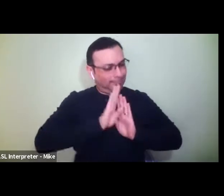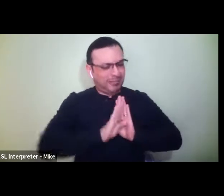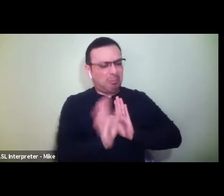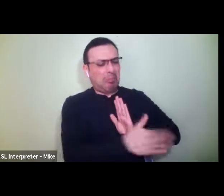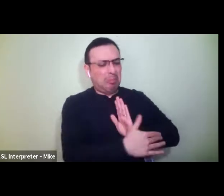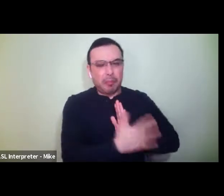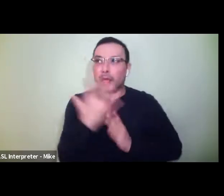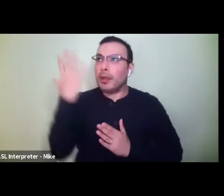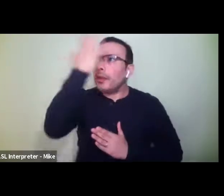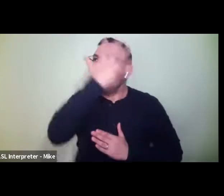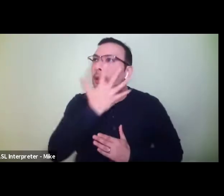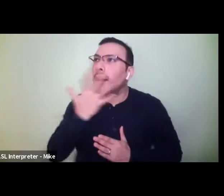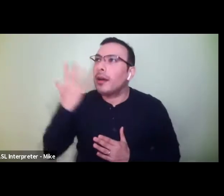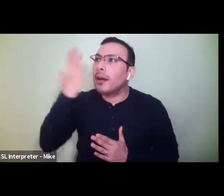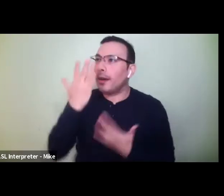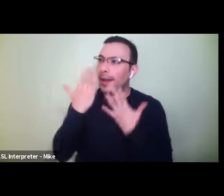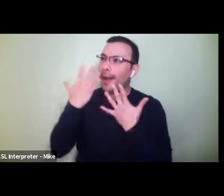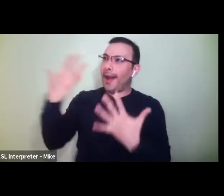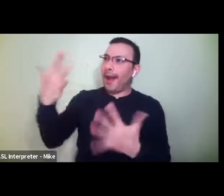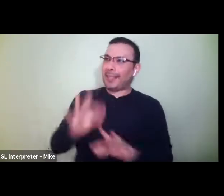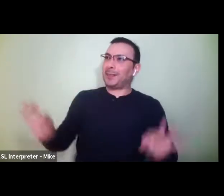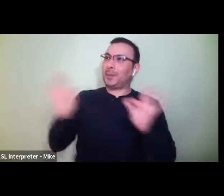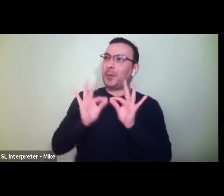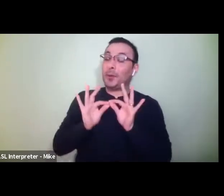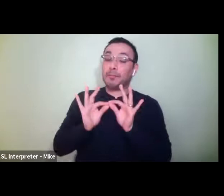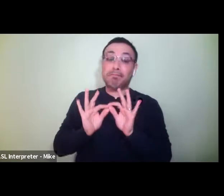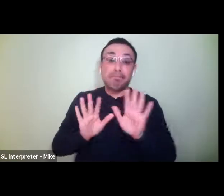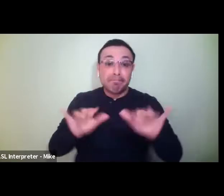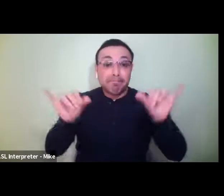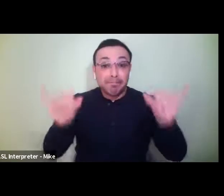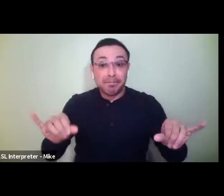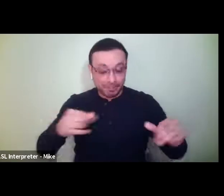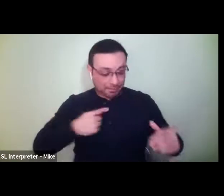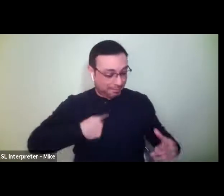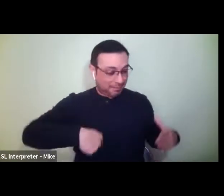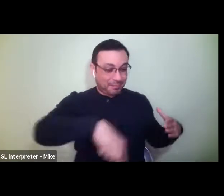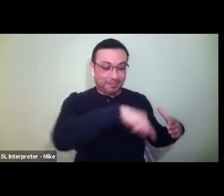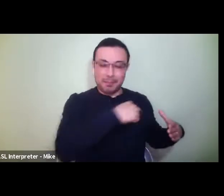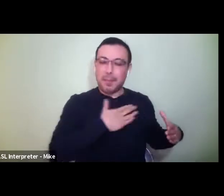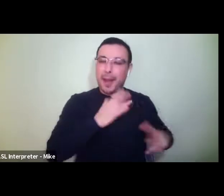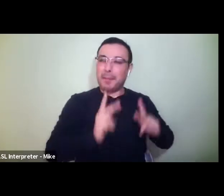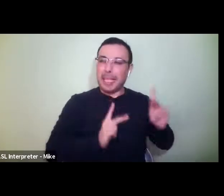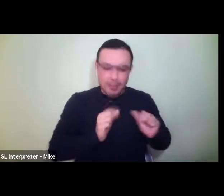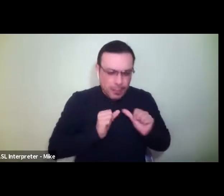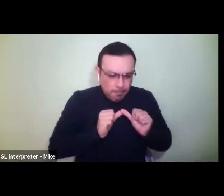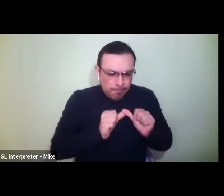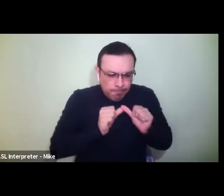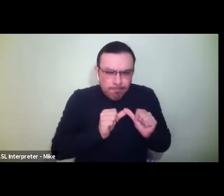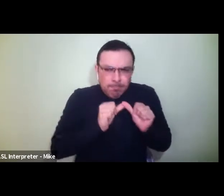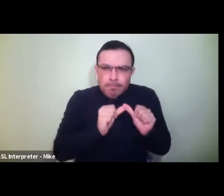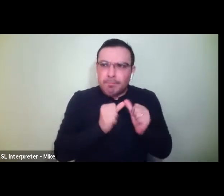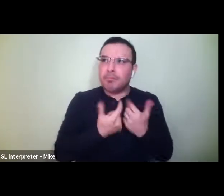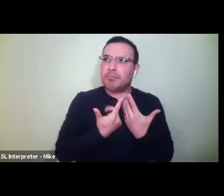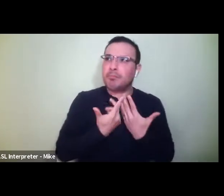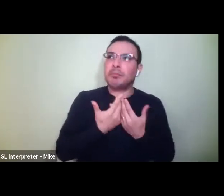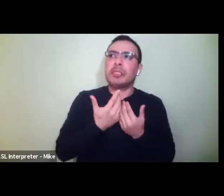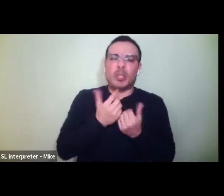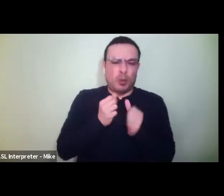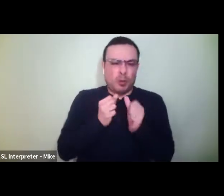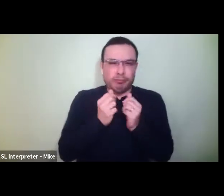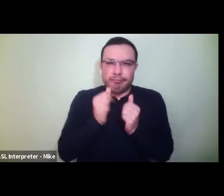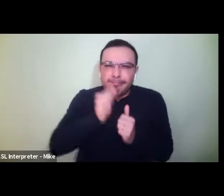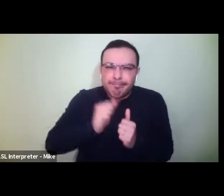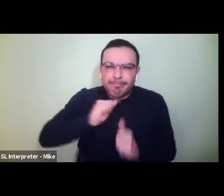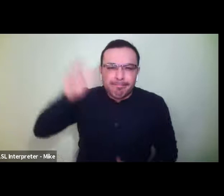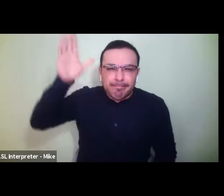we survive, we subvert, we sometimes achieve and excel, but how often do we